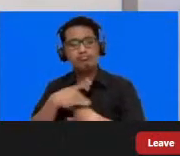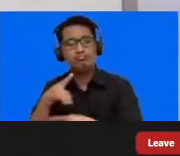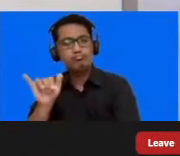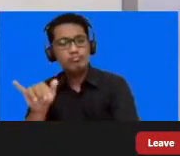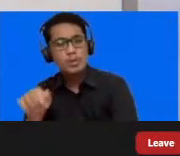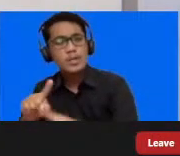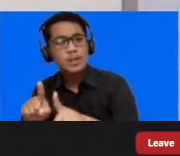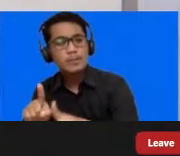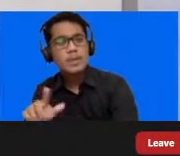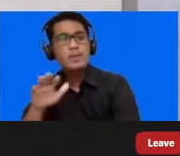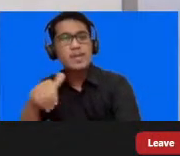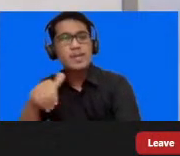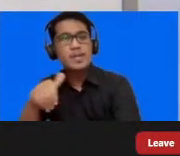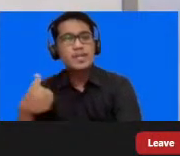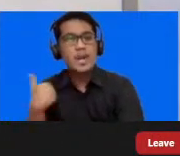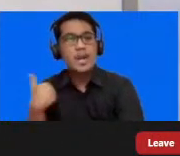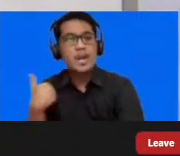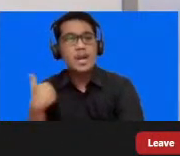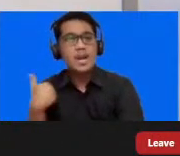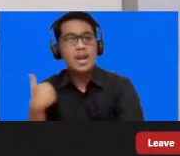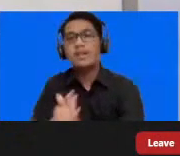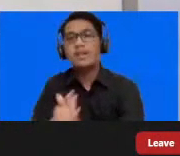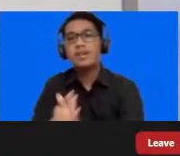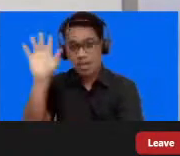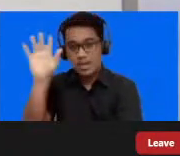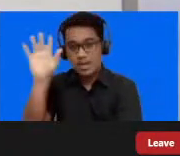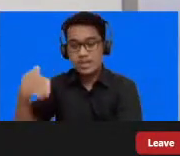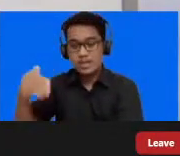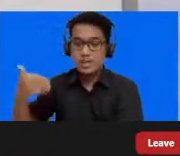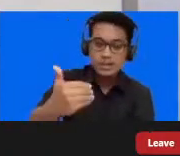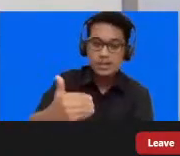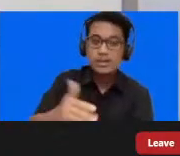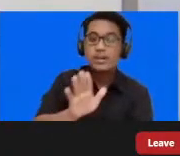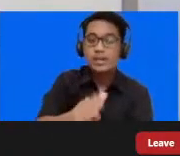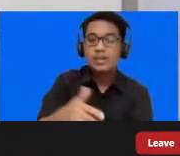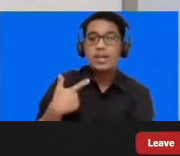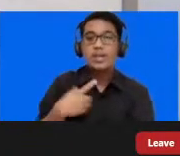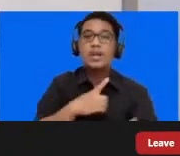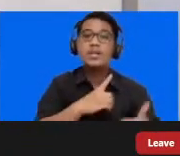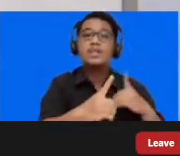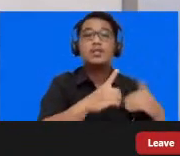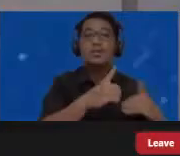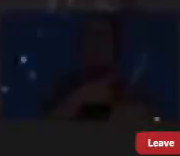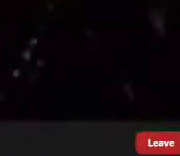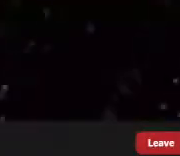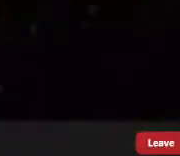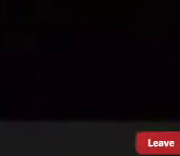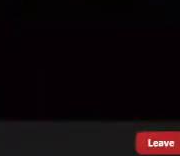will have another delightful discussion for the plenary session.